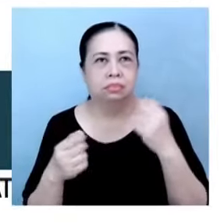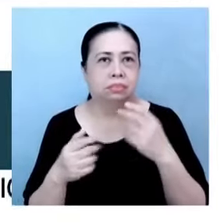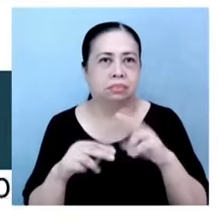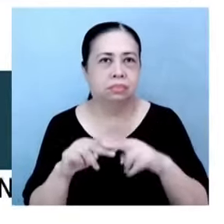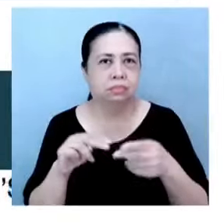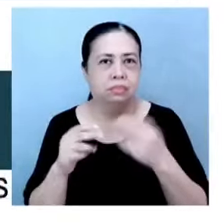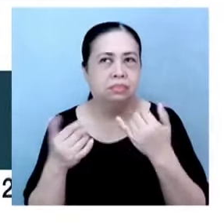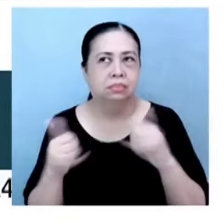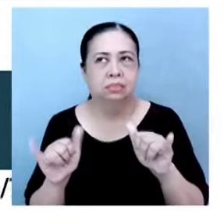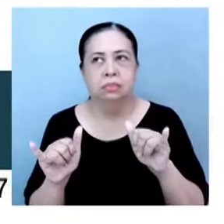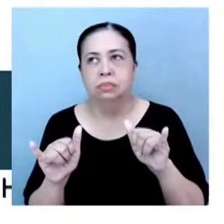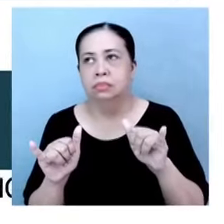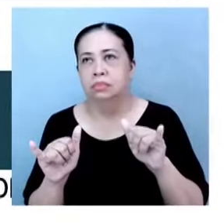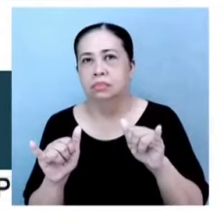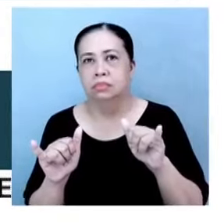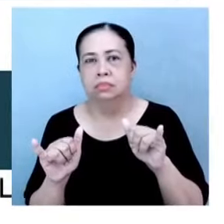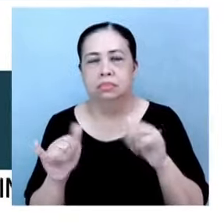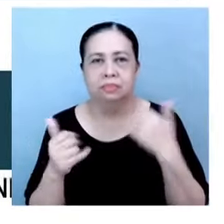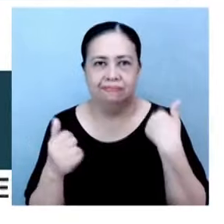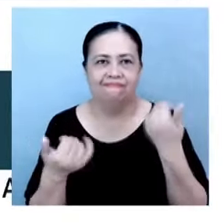some risk to the inflation.